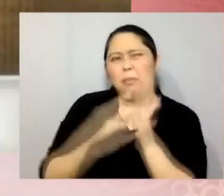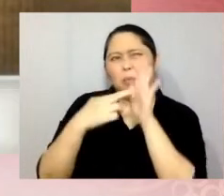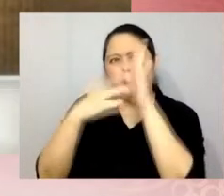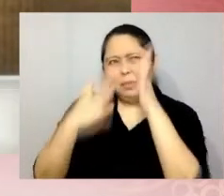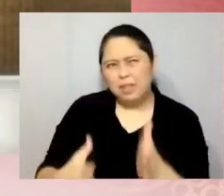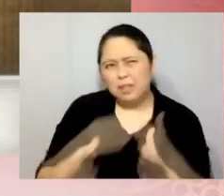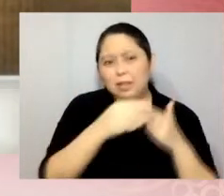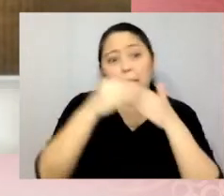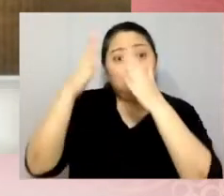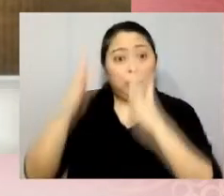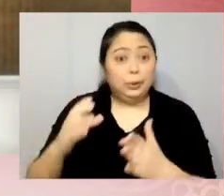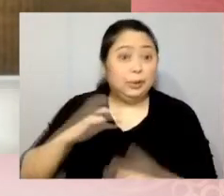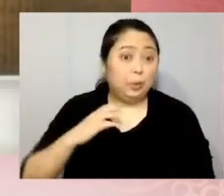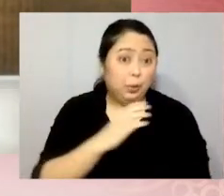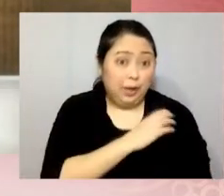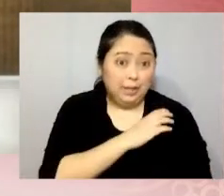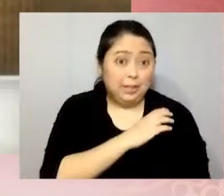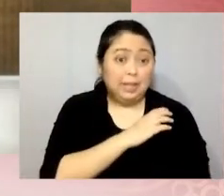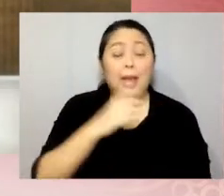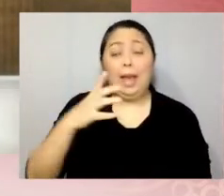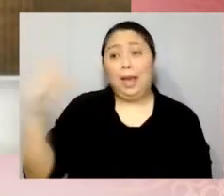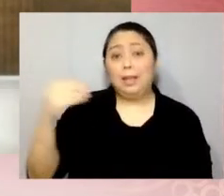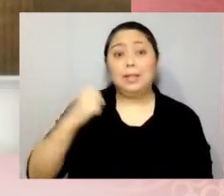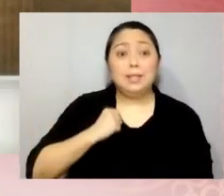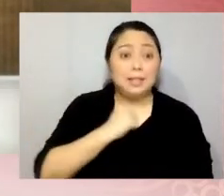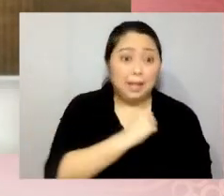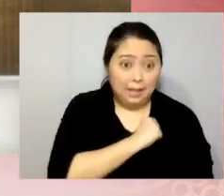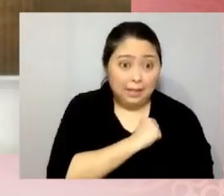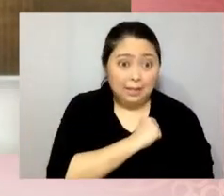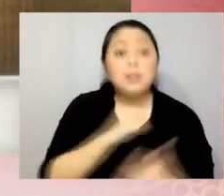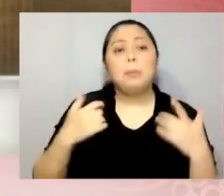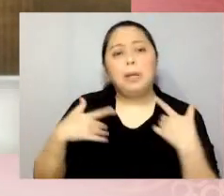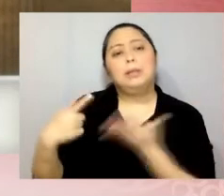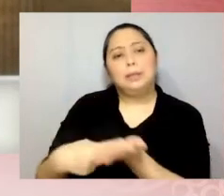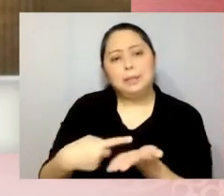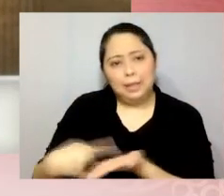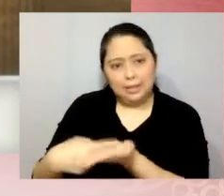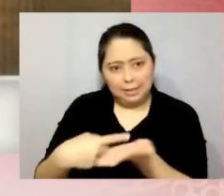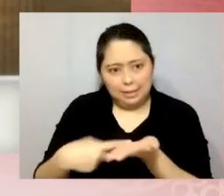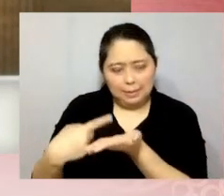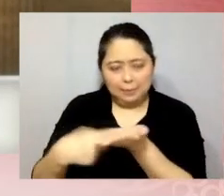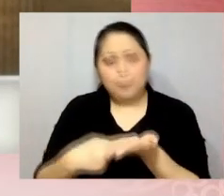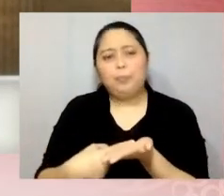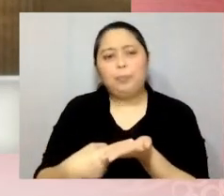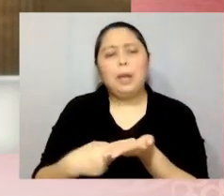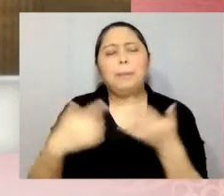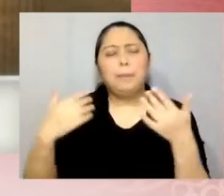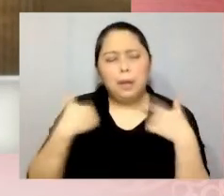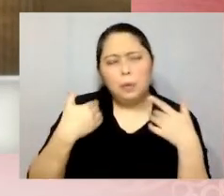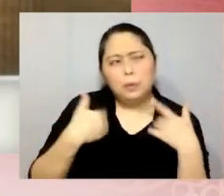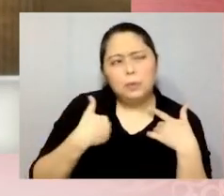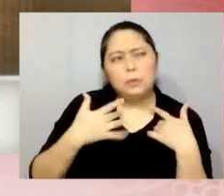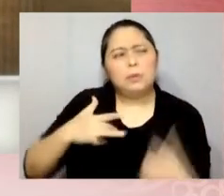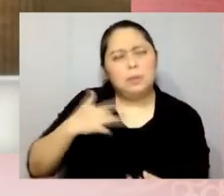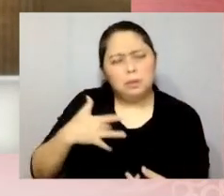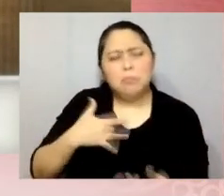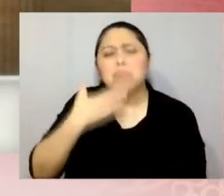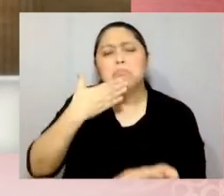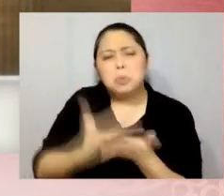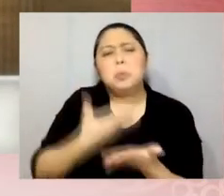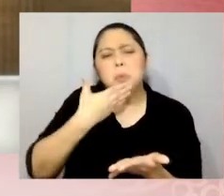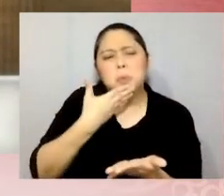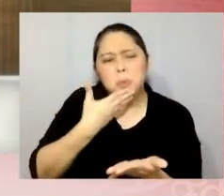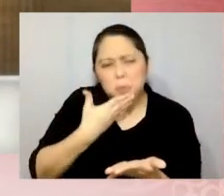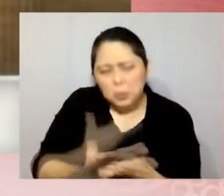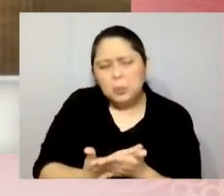Leader, the Minority Floor Leader, and then the Majority Floor Leader of the Senate, members of the Senate, they're getting very